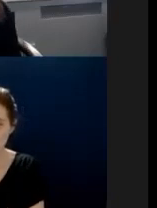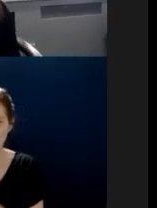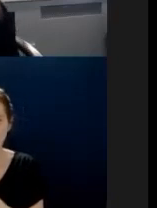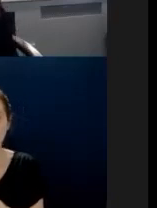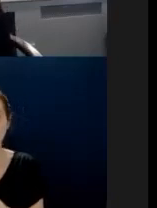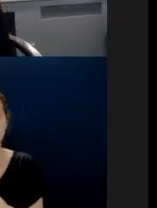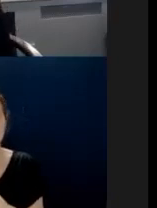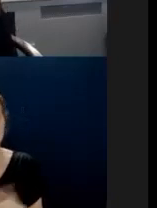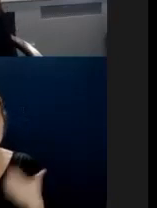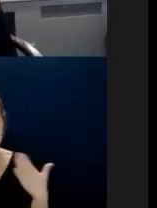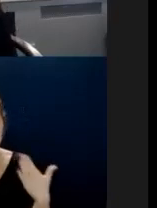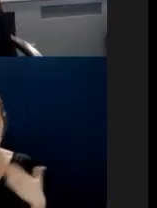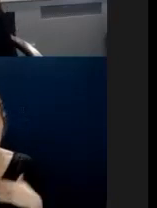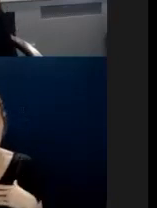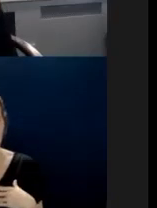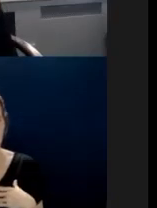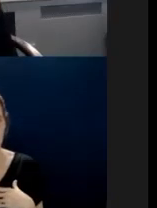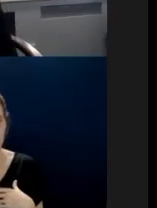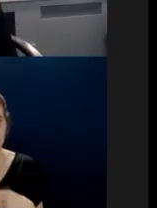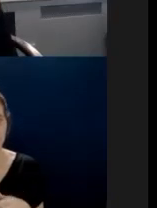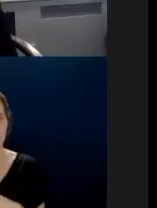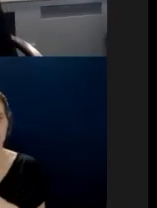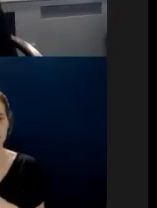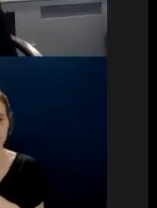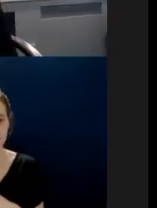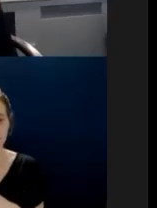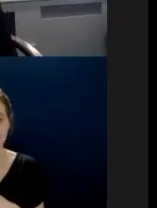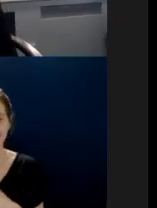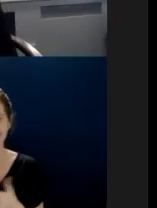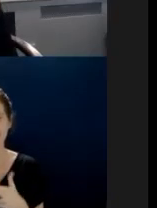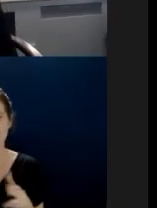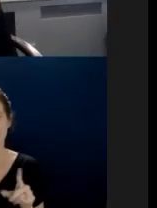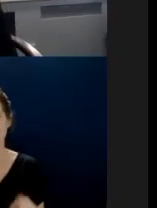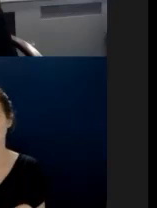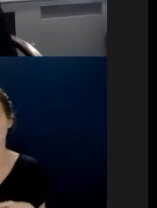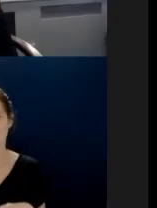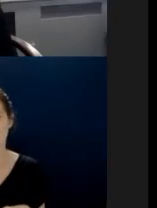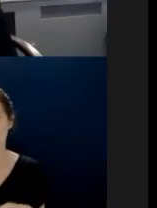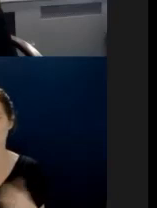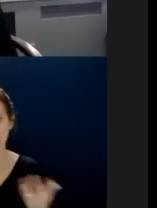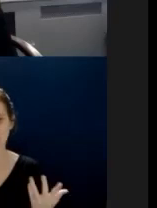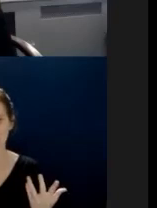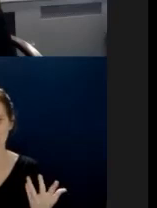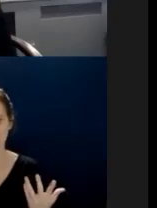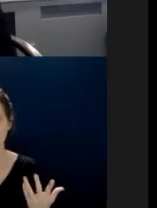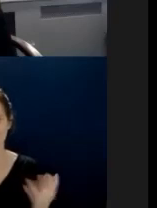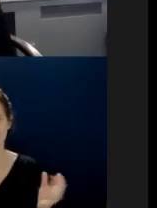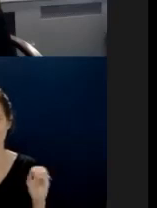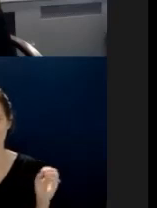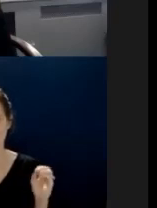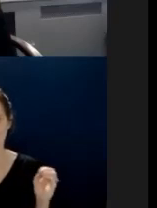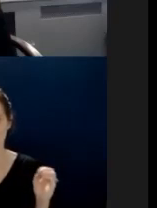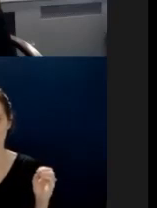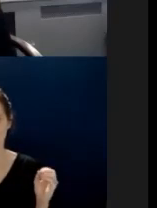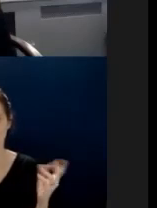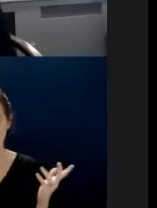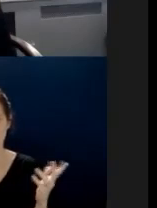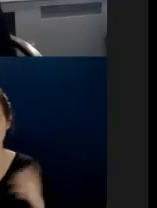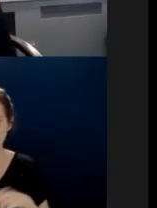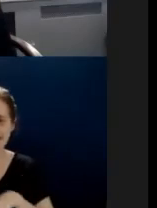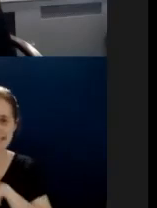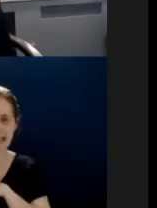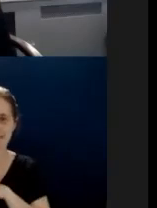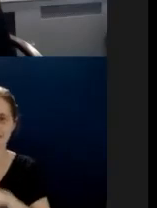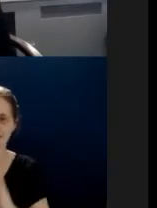Thanks, Sue, for your question. The short answer is no. There are no set